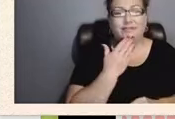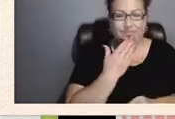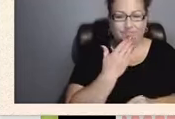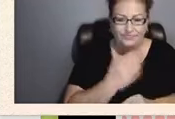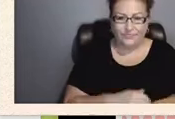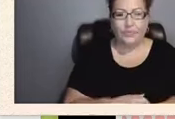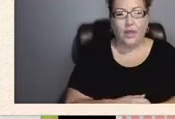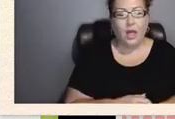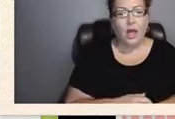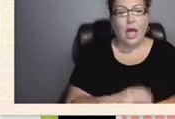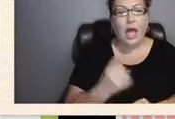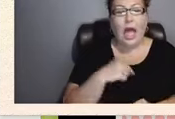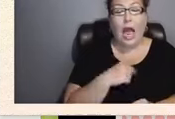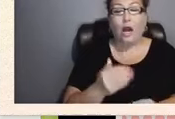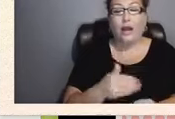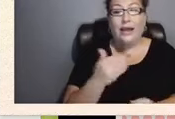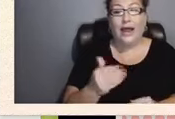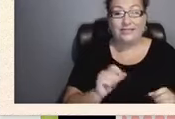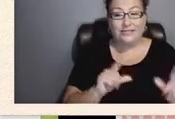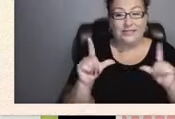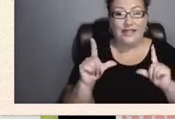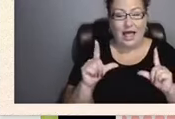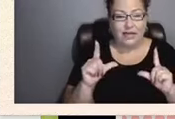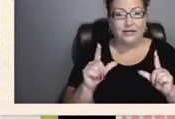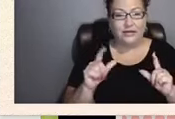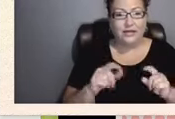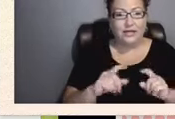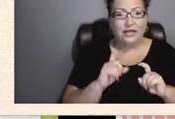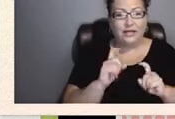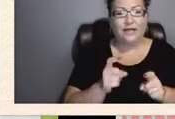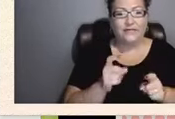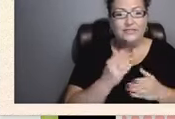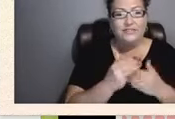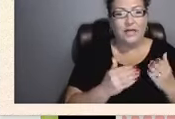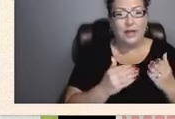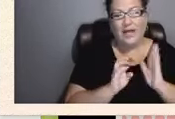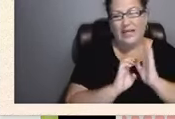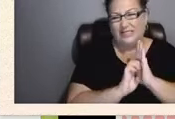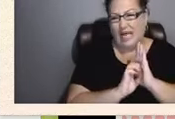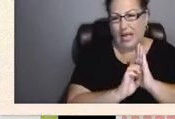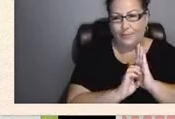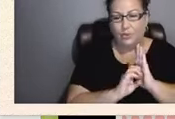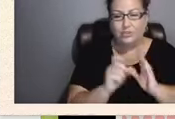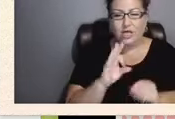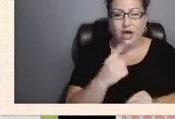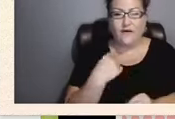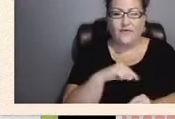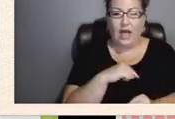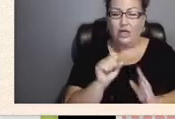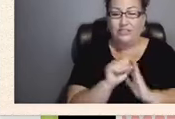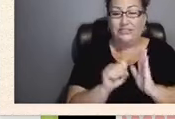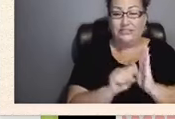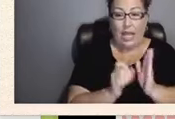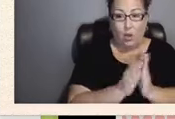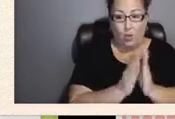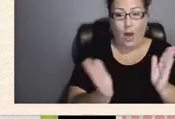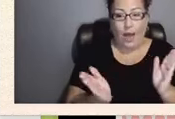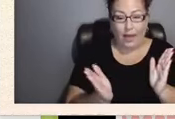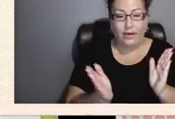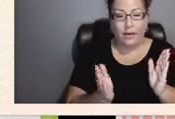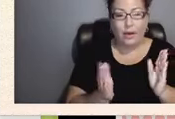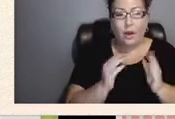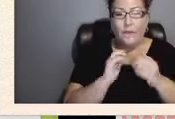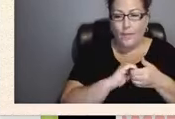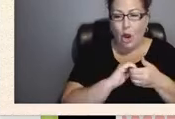Our next slide just gives some examples of our statewide partners that